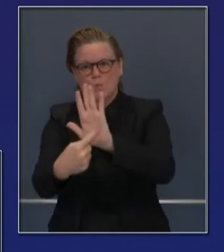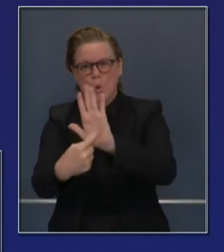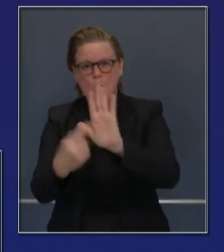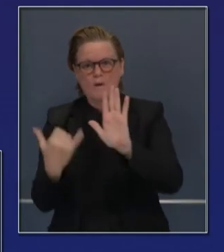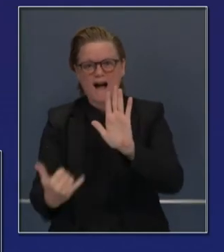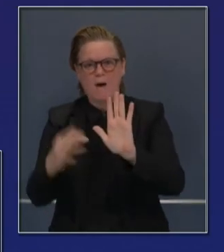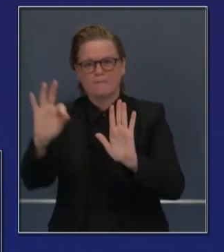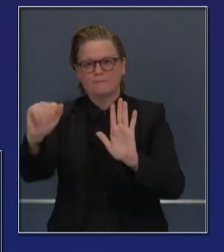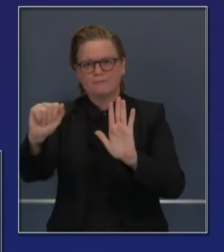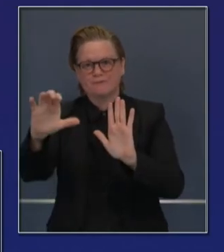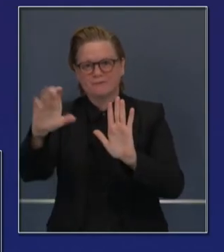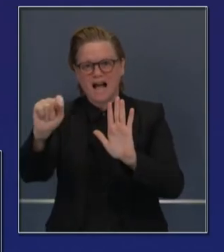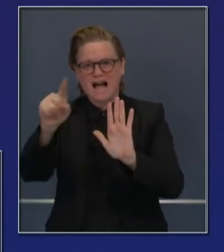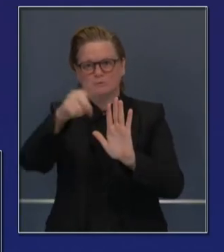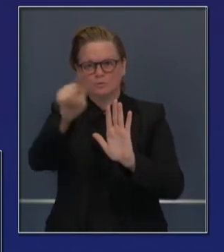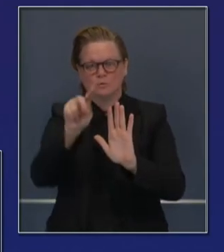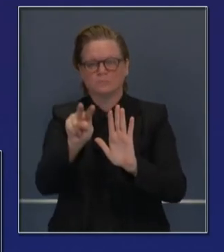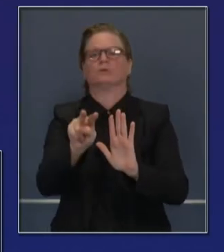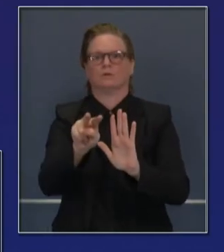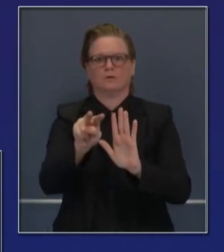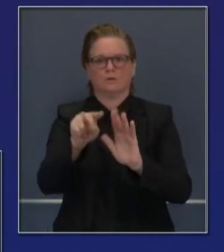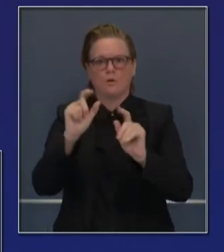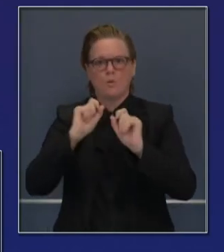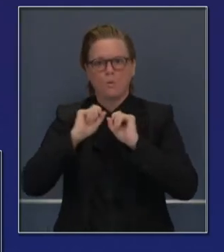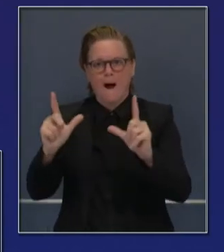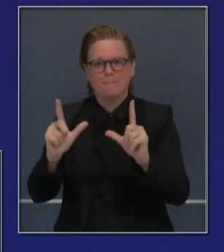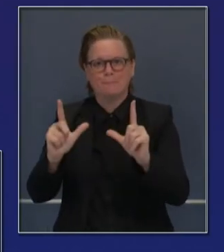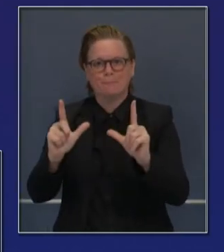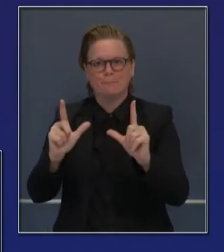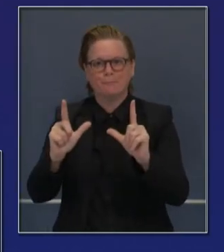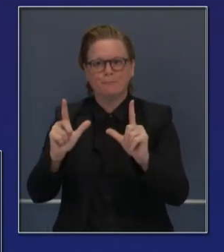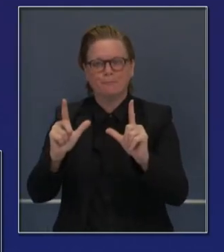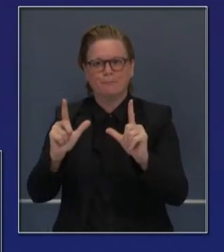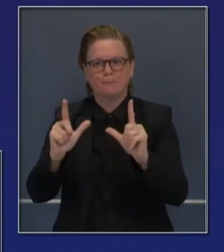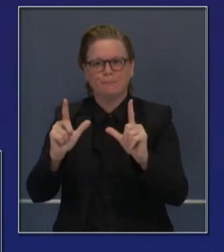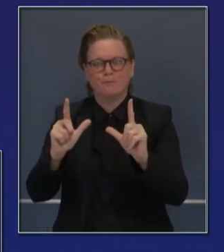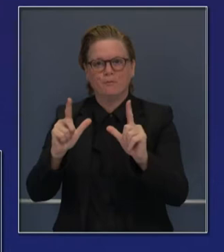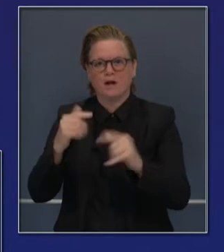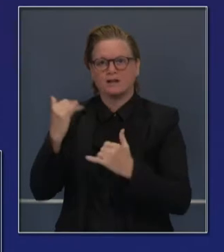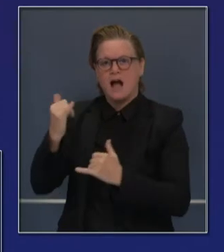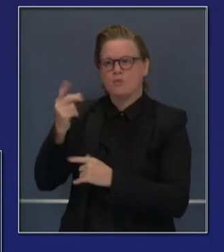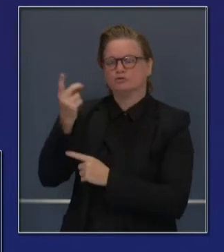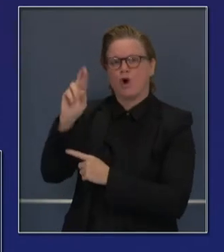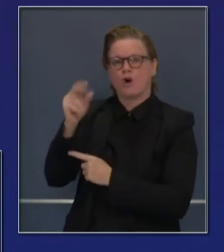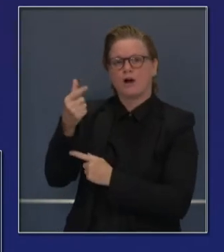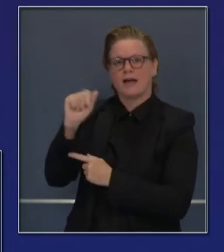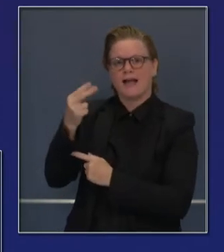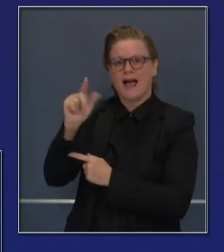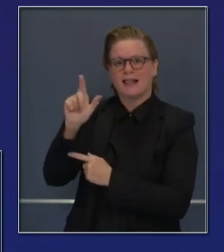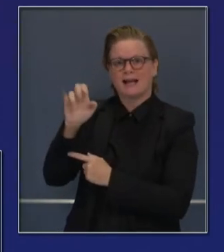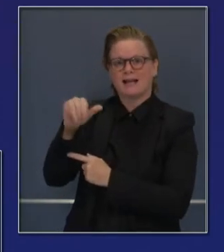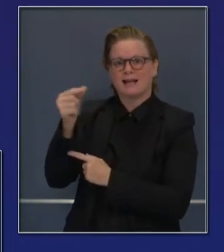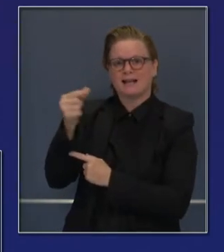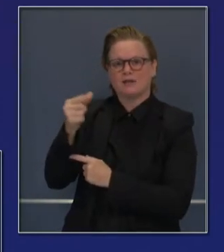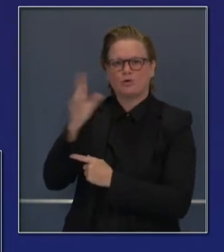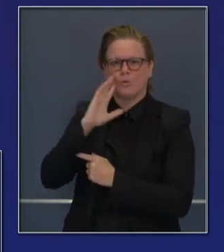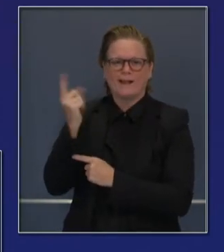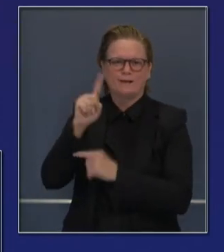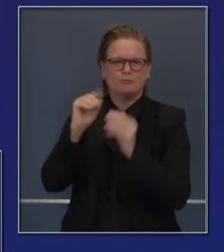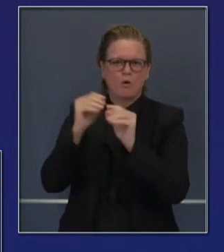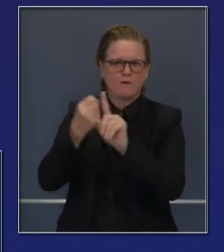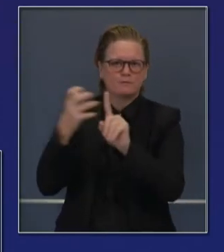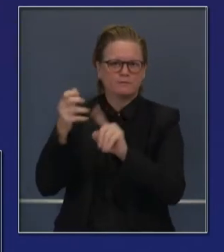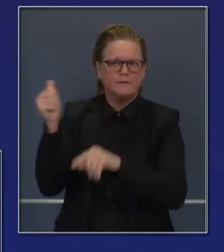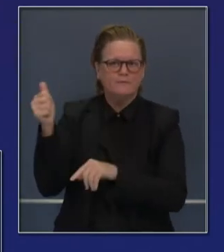Dr. Galley will speak to it in the Q&A as well. And I may ask him before that to talk a little bit more. But if